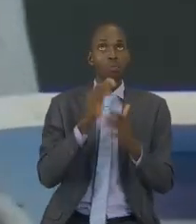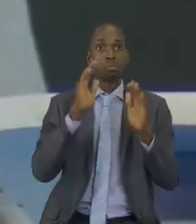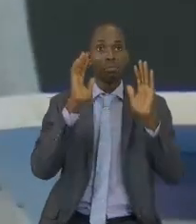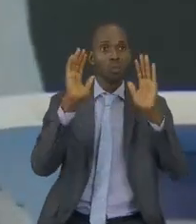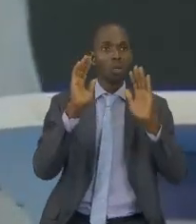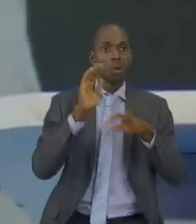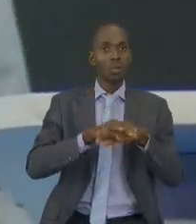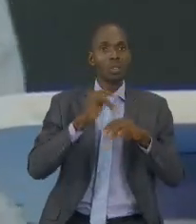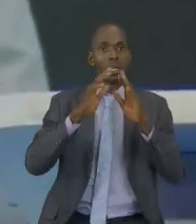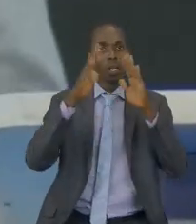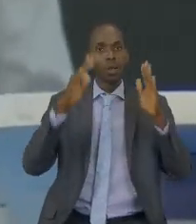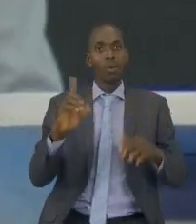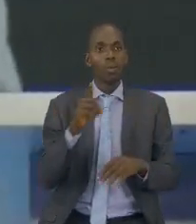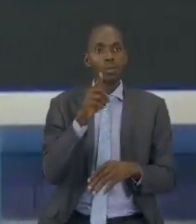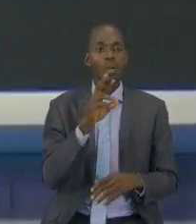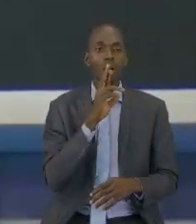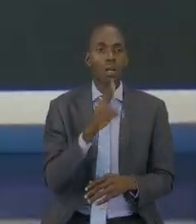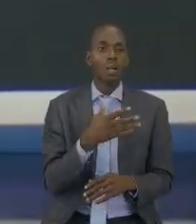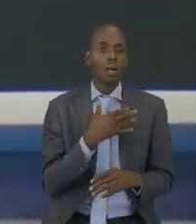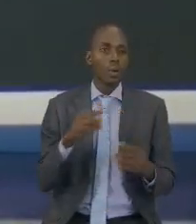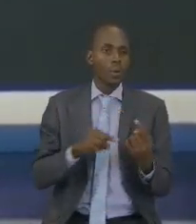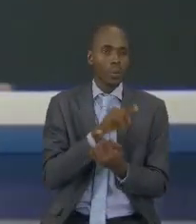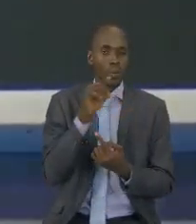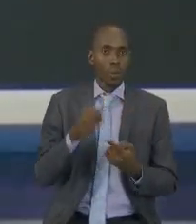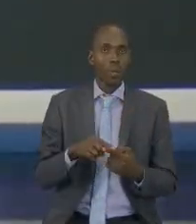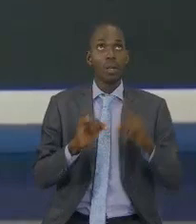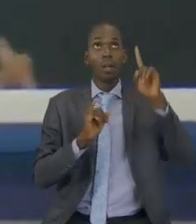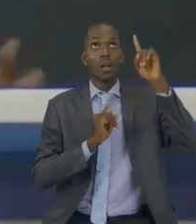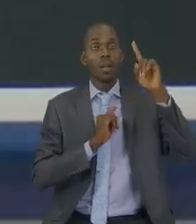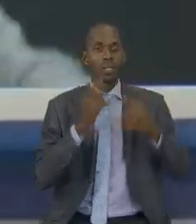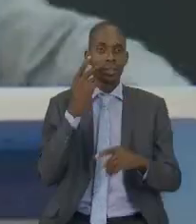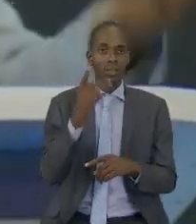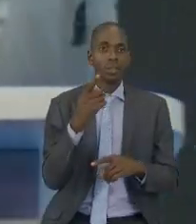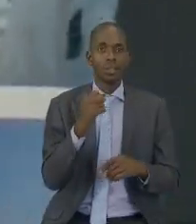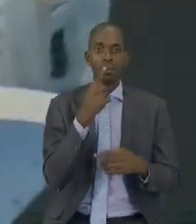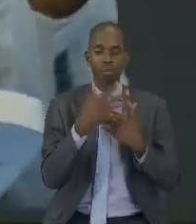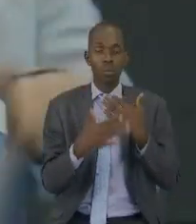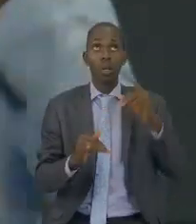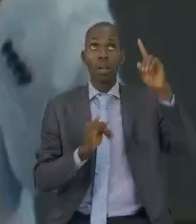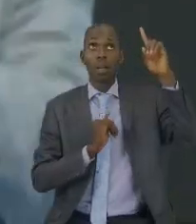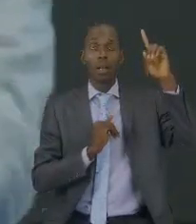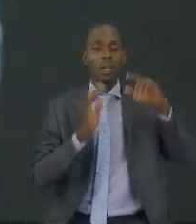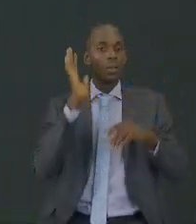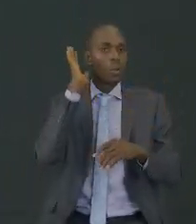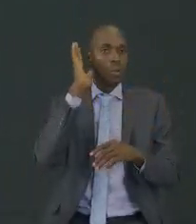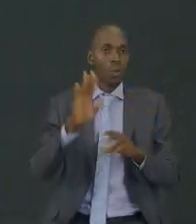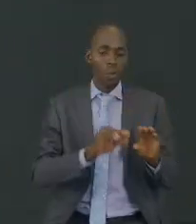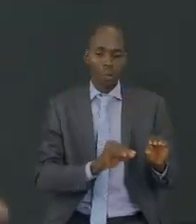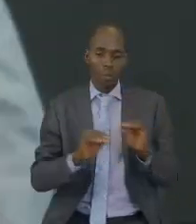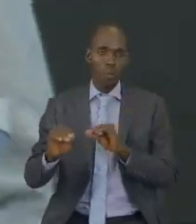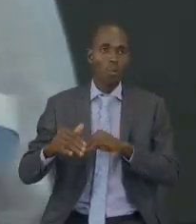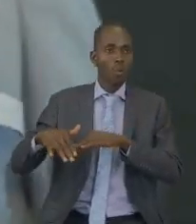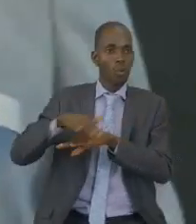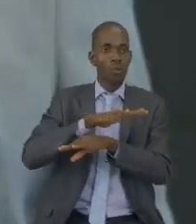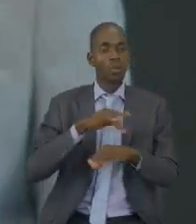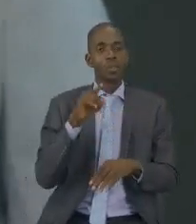houses where ye are. And when I see the blood, I will pass over you.